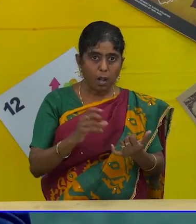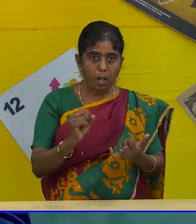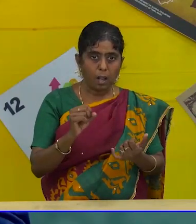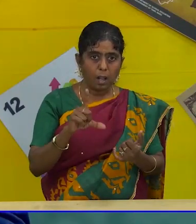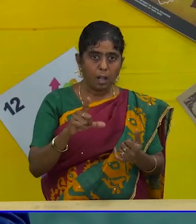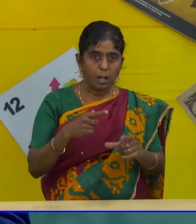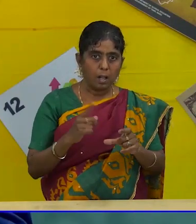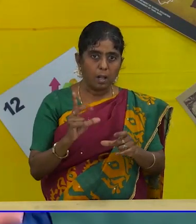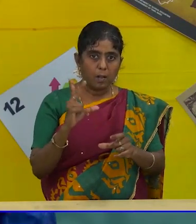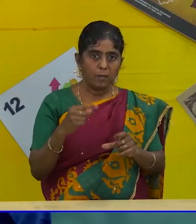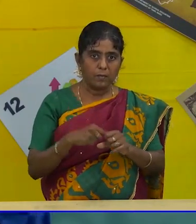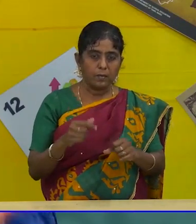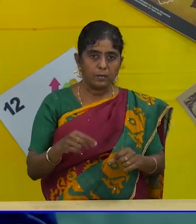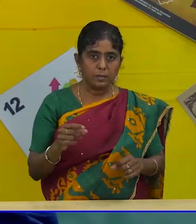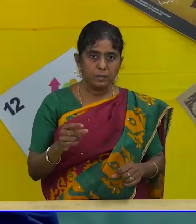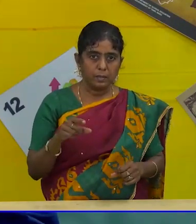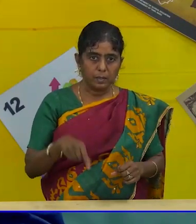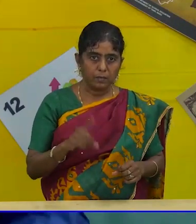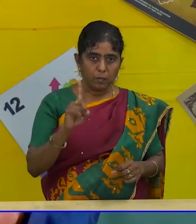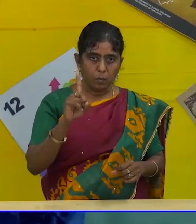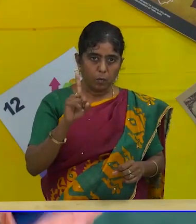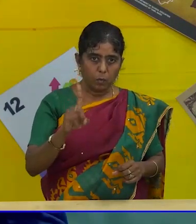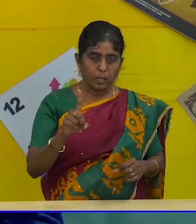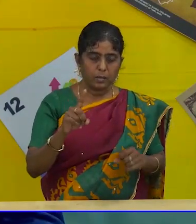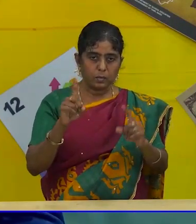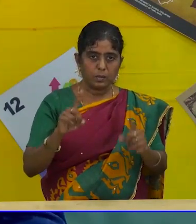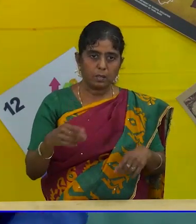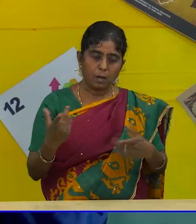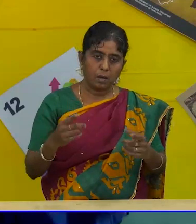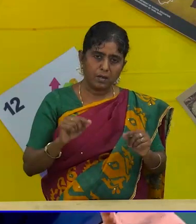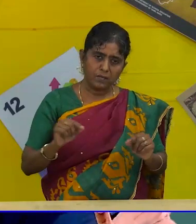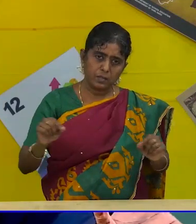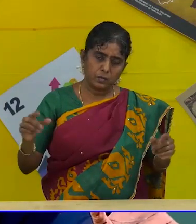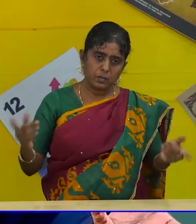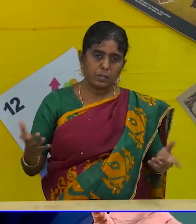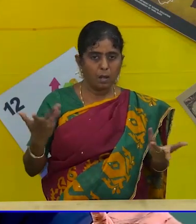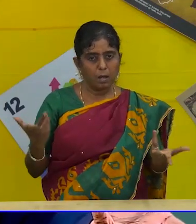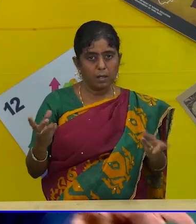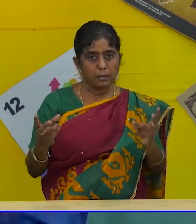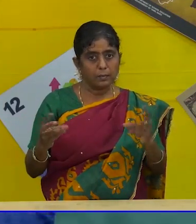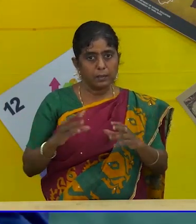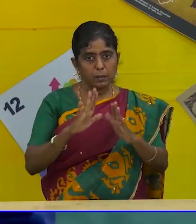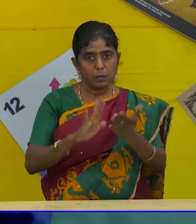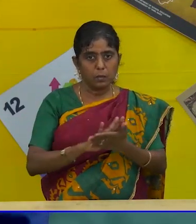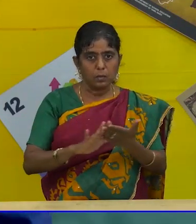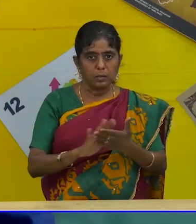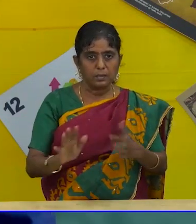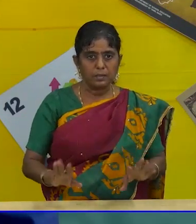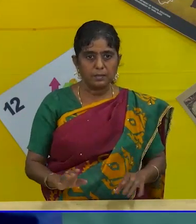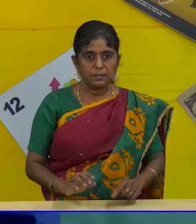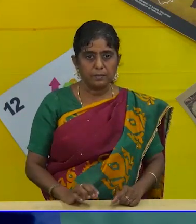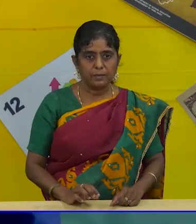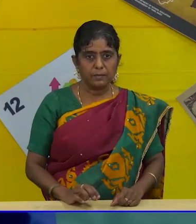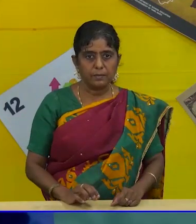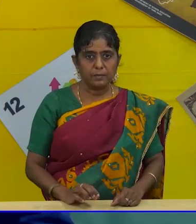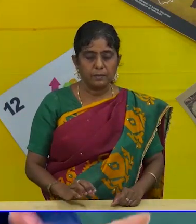point of intersection. It may have only one solution or infinite number of solutions or no solutions. I hope so. You get a